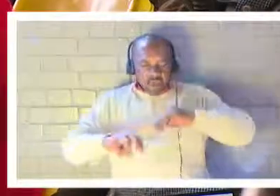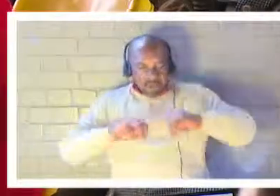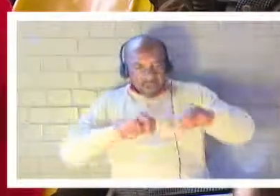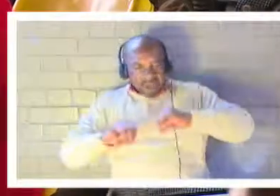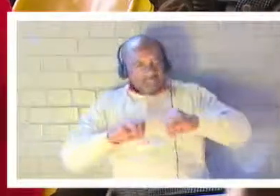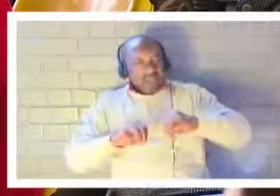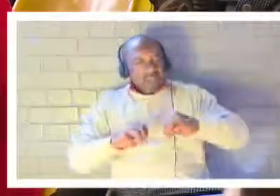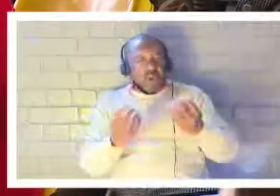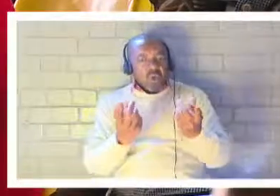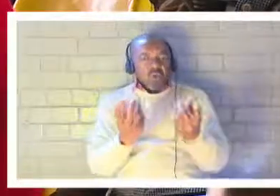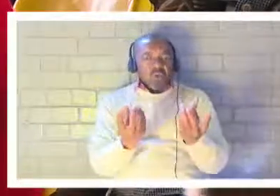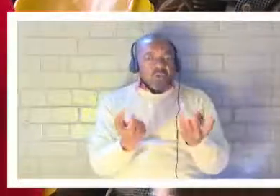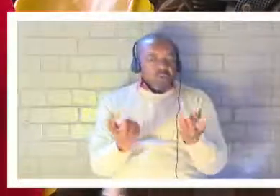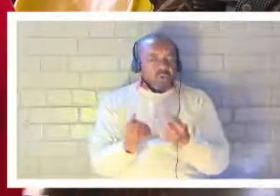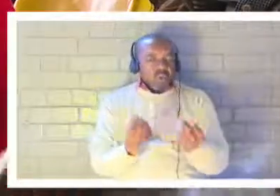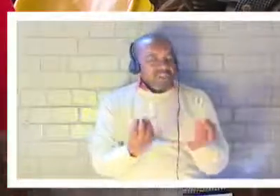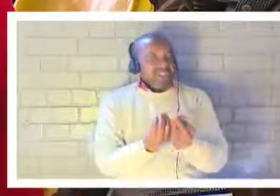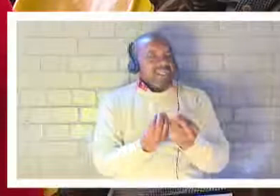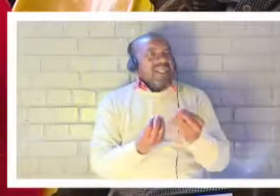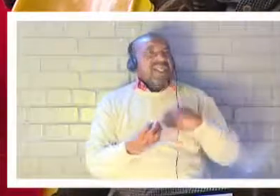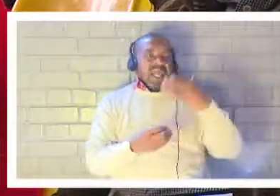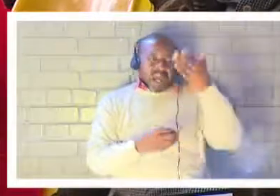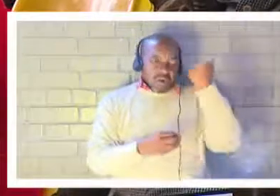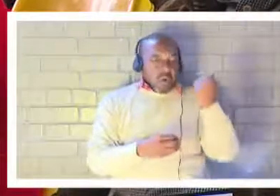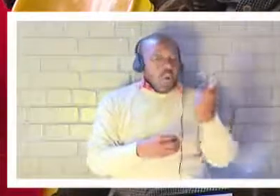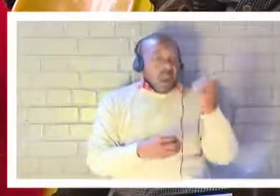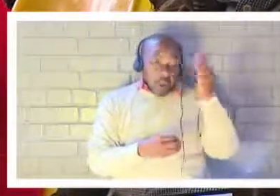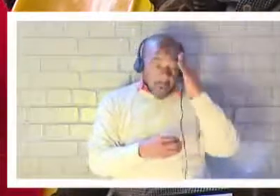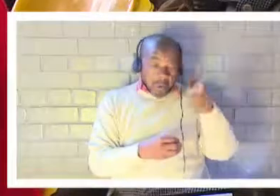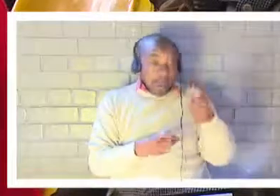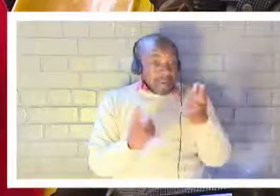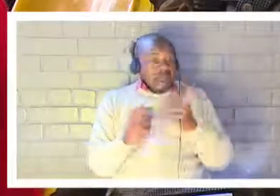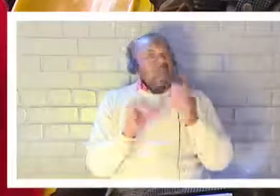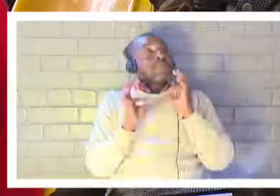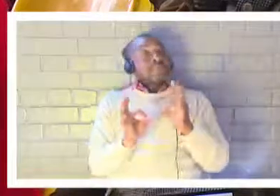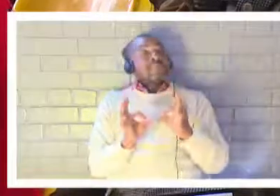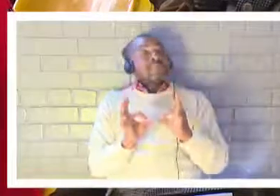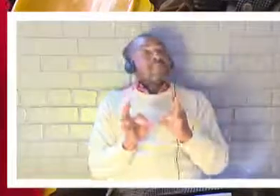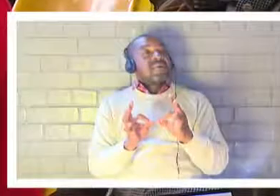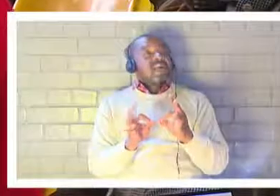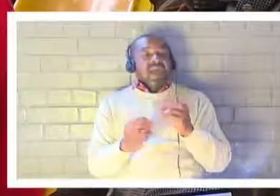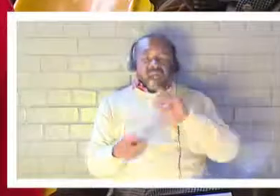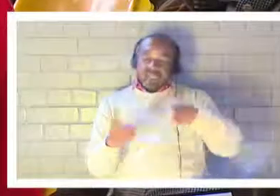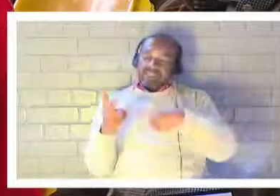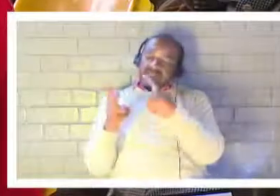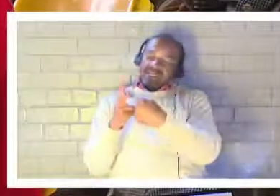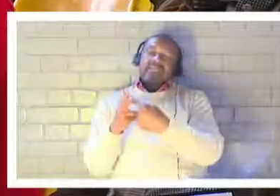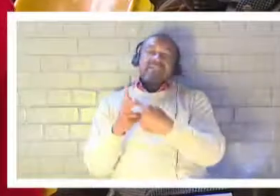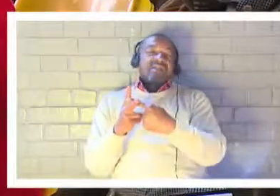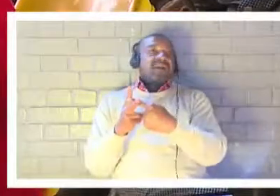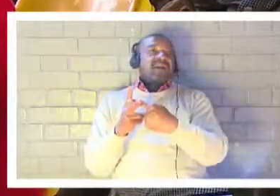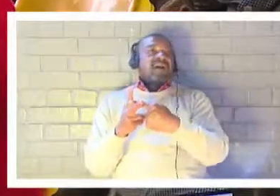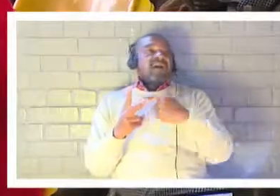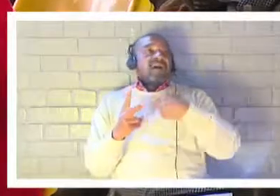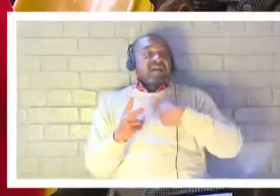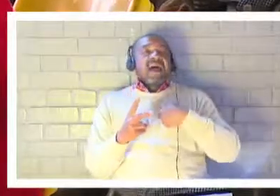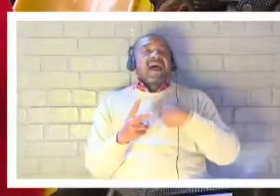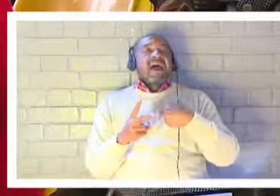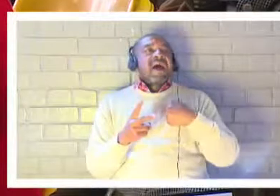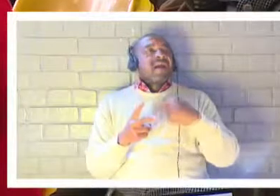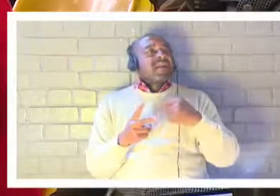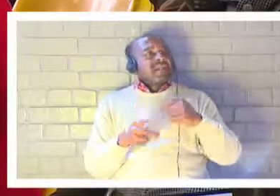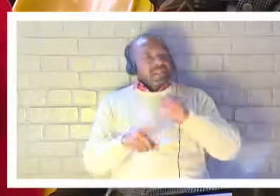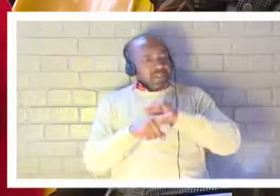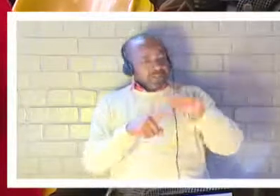doing these things, I know when they've done them properly, right? And then secondly, we have gone to an extent of